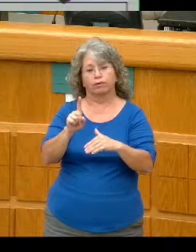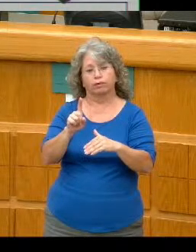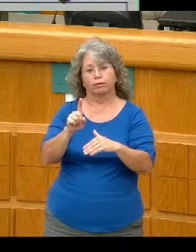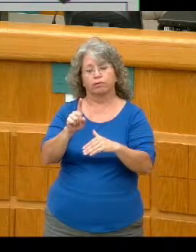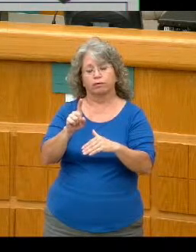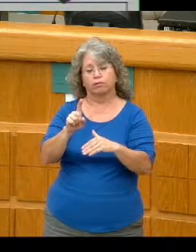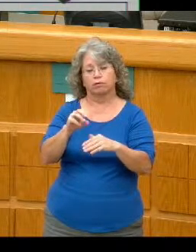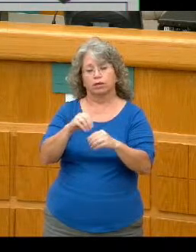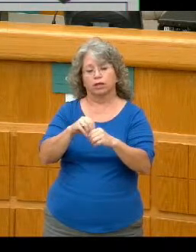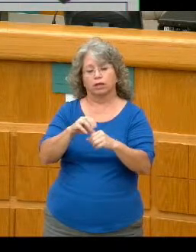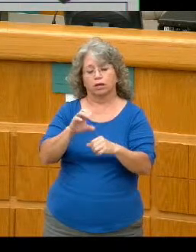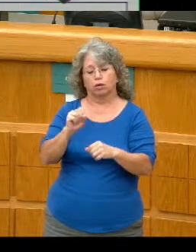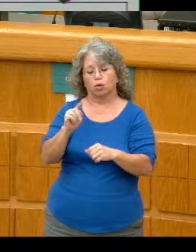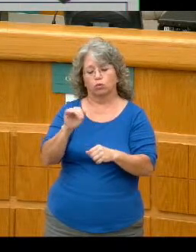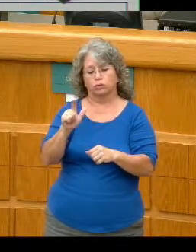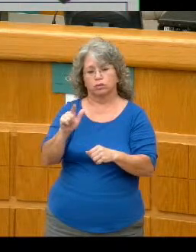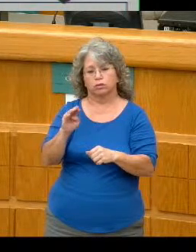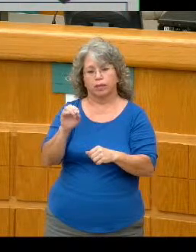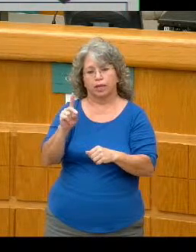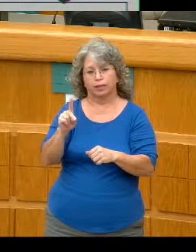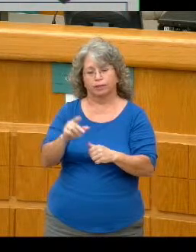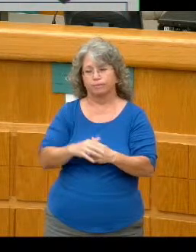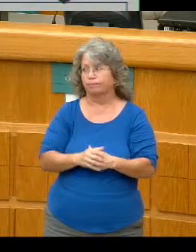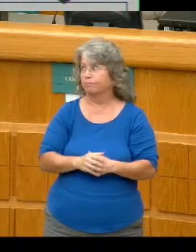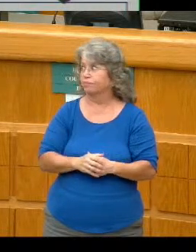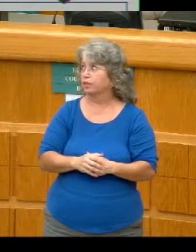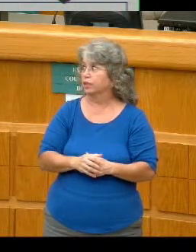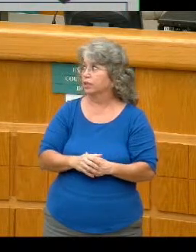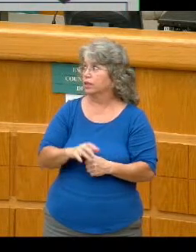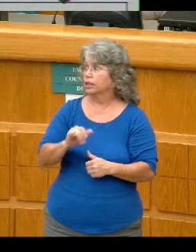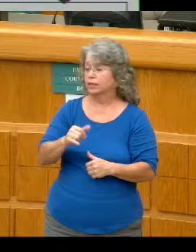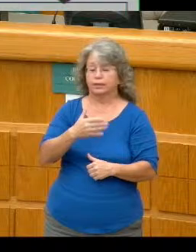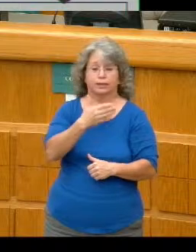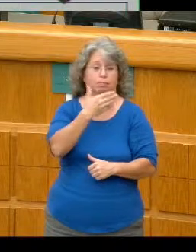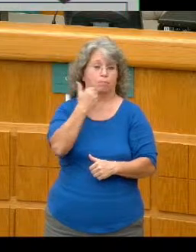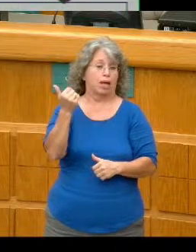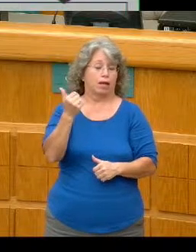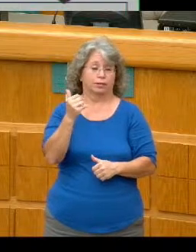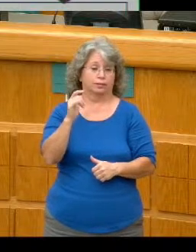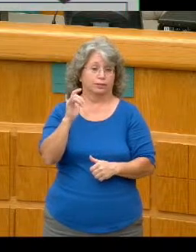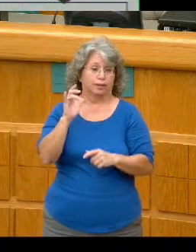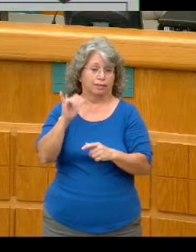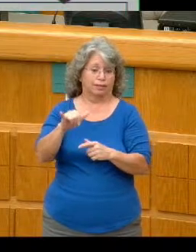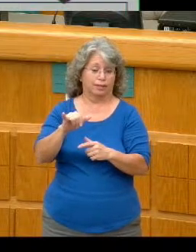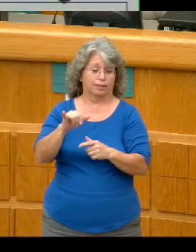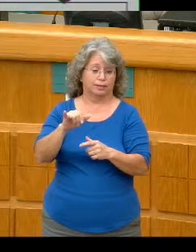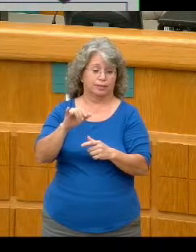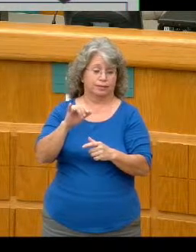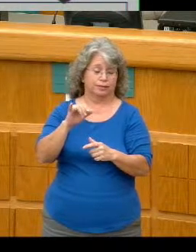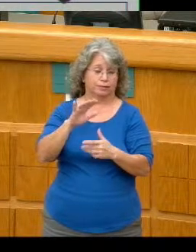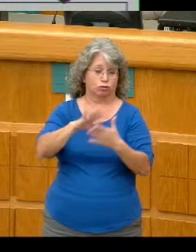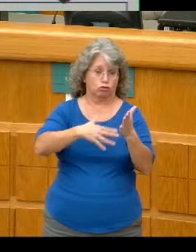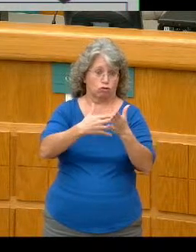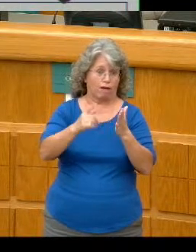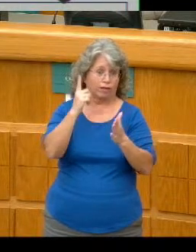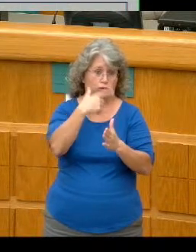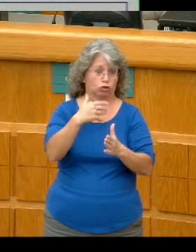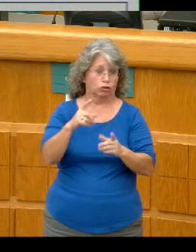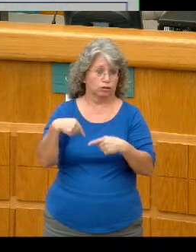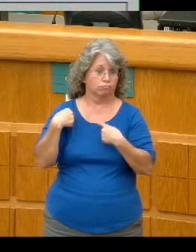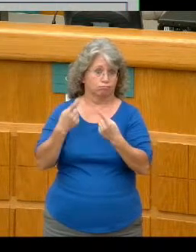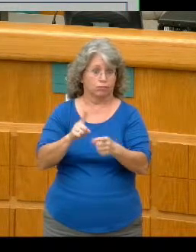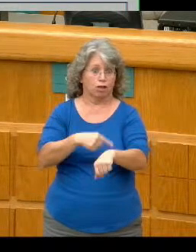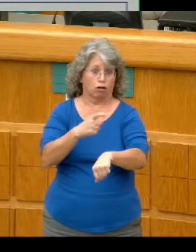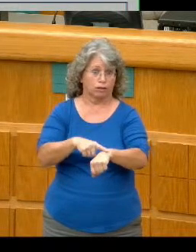areas where there's an 80 to 100% chance that the transmission rate is below 1. This is the best we've seen this map look in a long time,